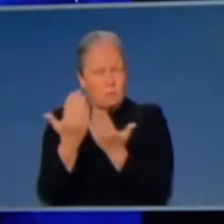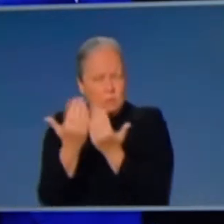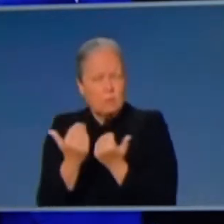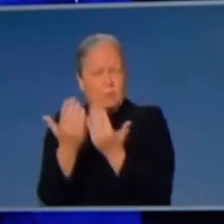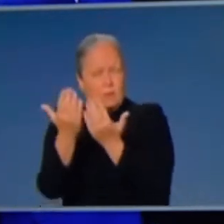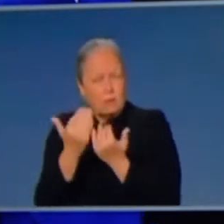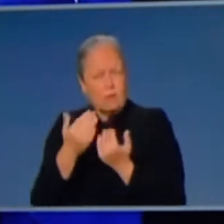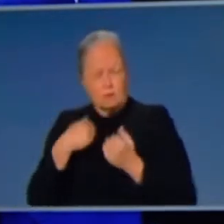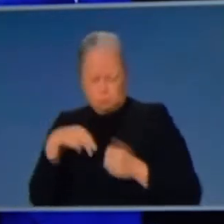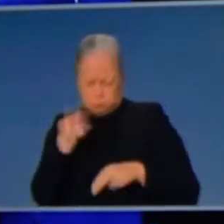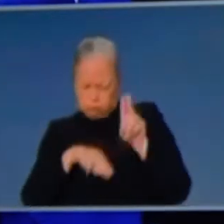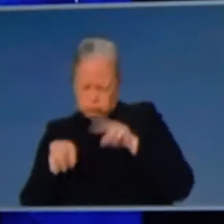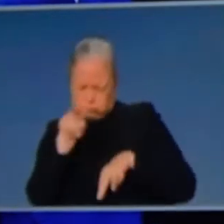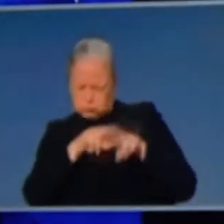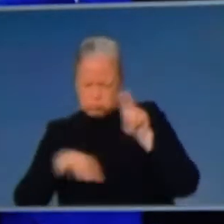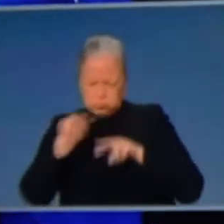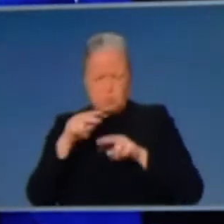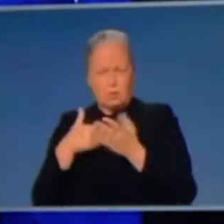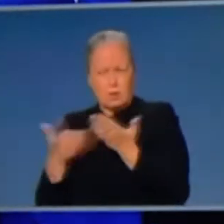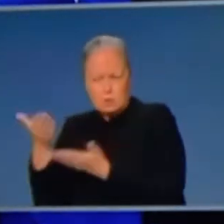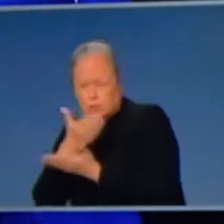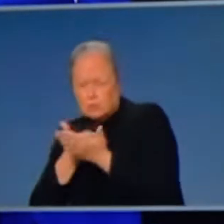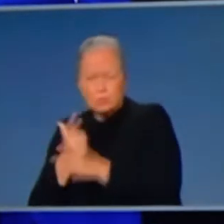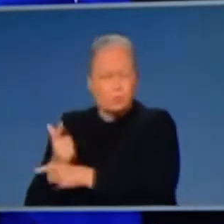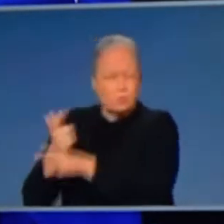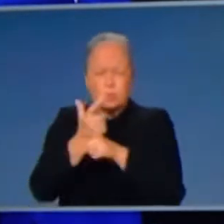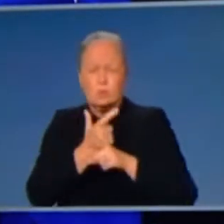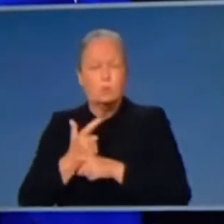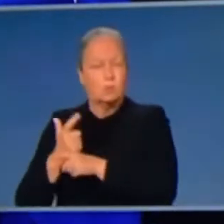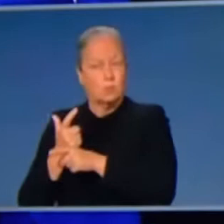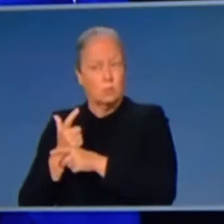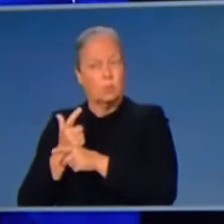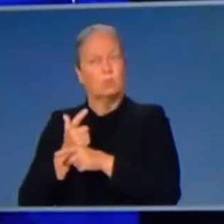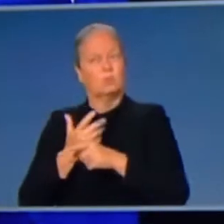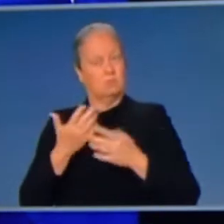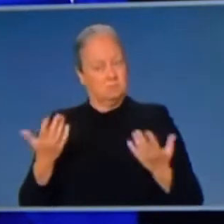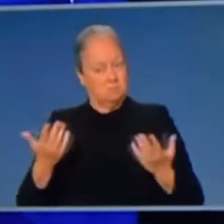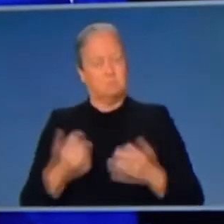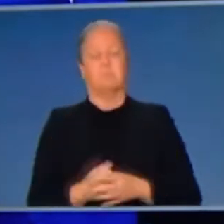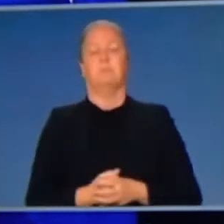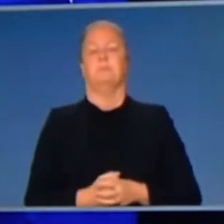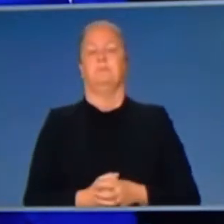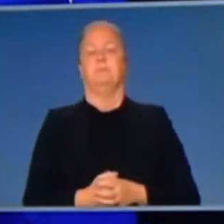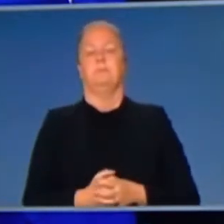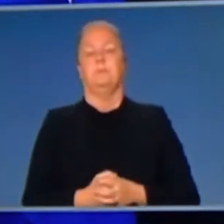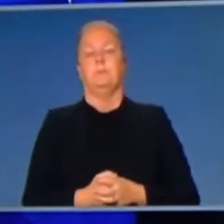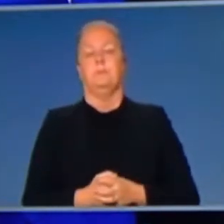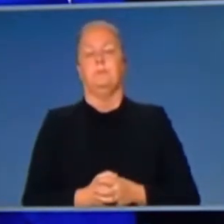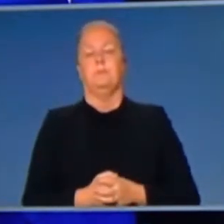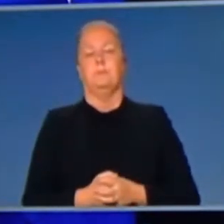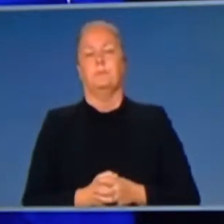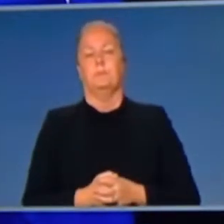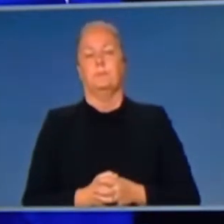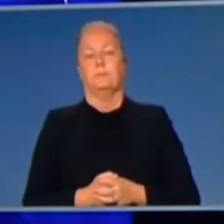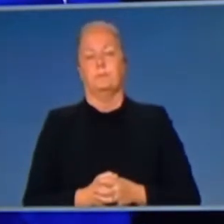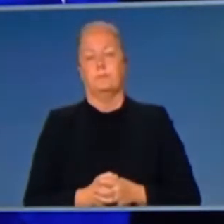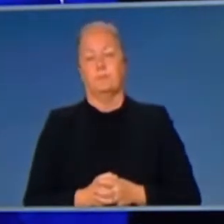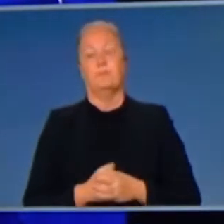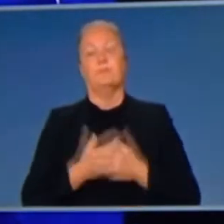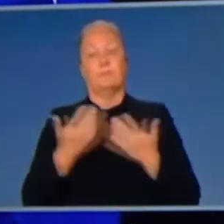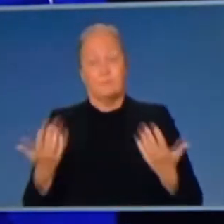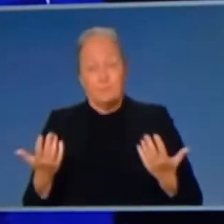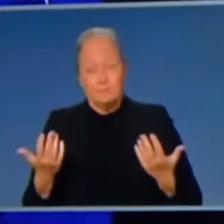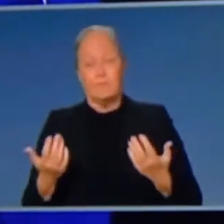on a broader international data set that has been made available since that time. And what it does is it proves